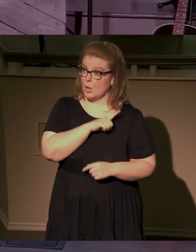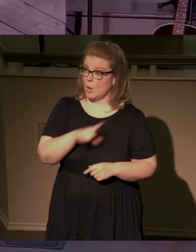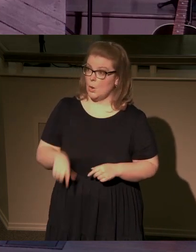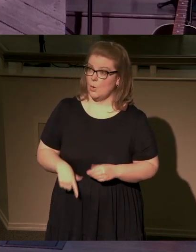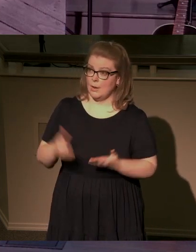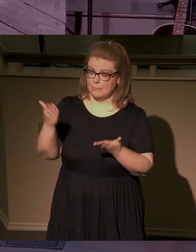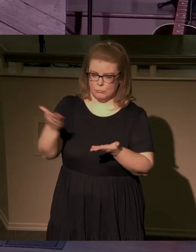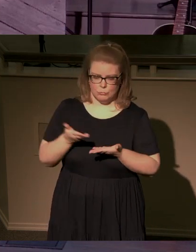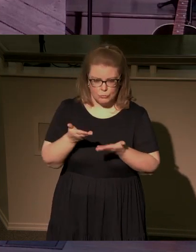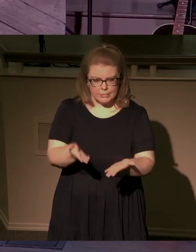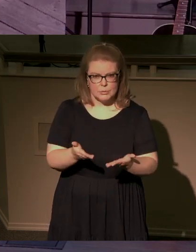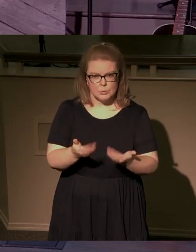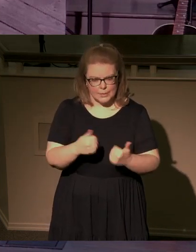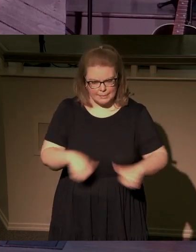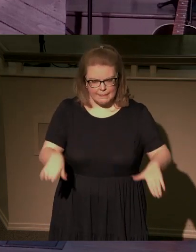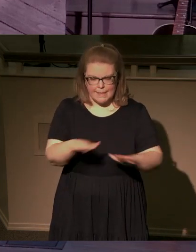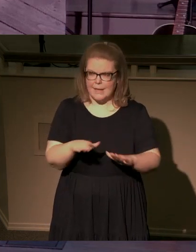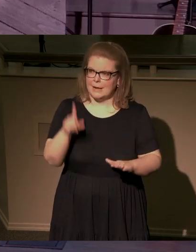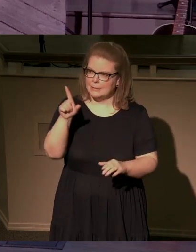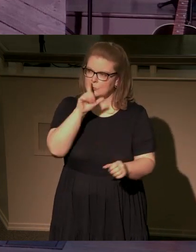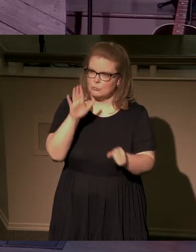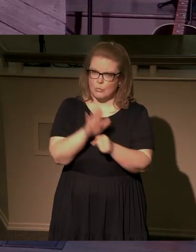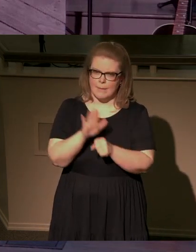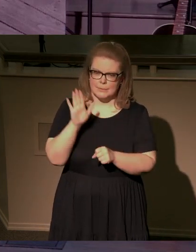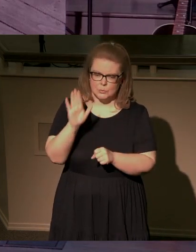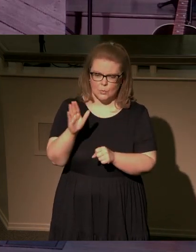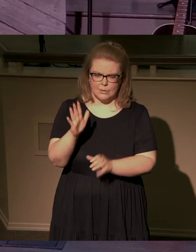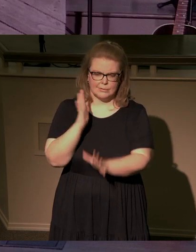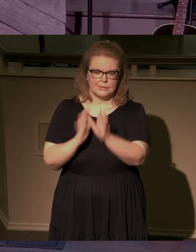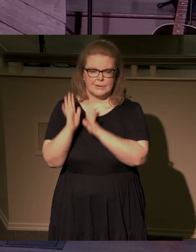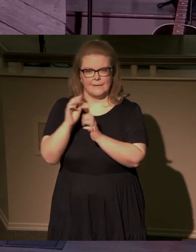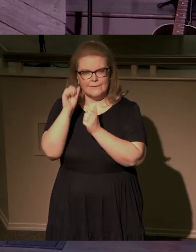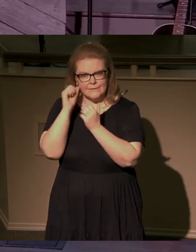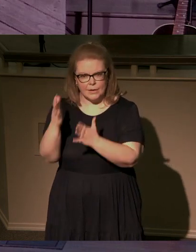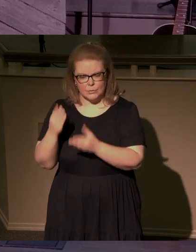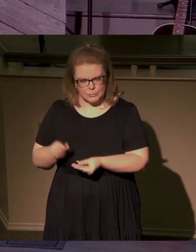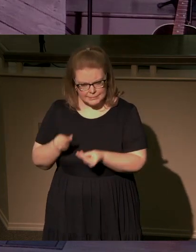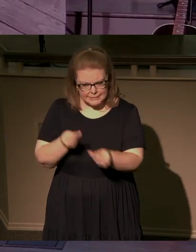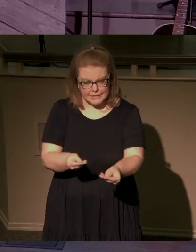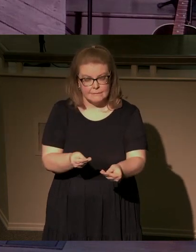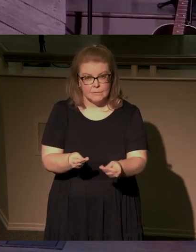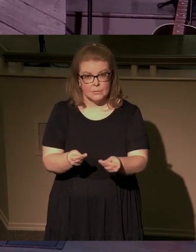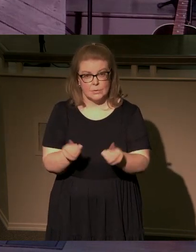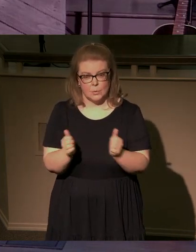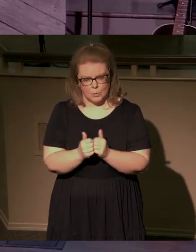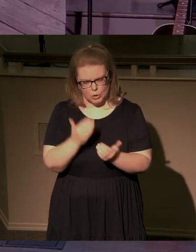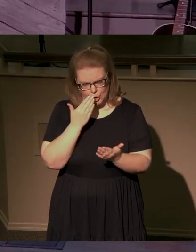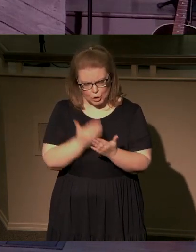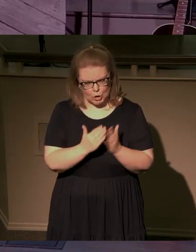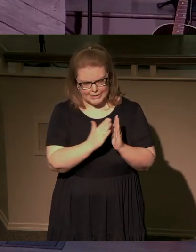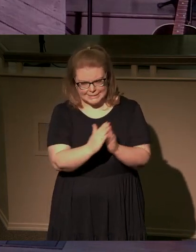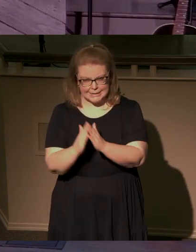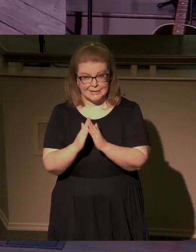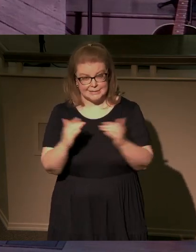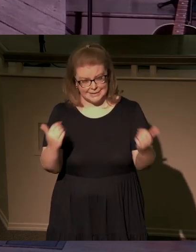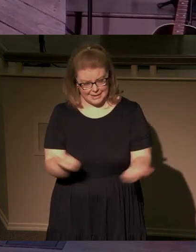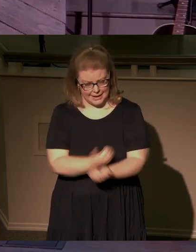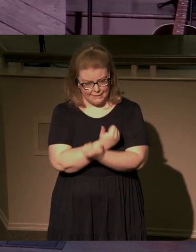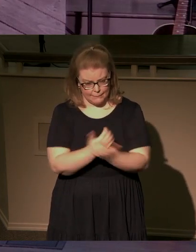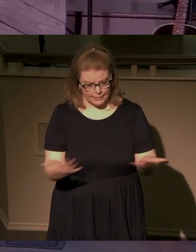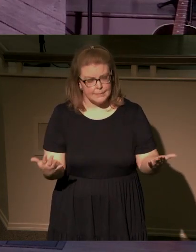the land that He swore to your fathers, to Abraham, Isaac, and Jacob to give you, with great and good cities and all these